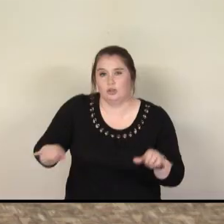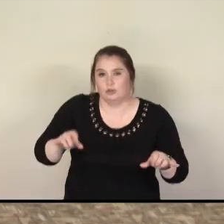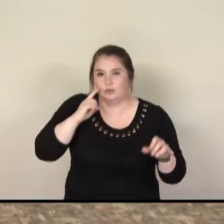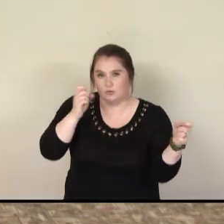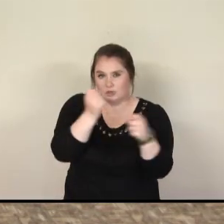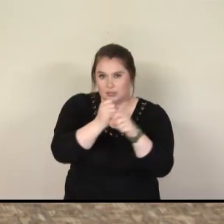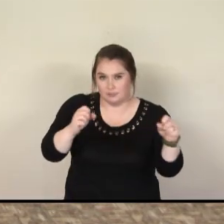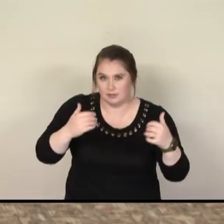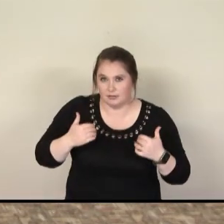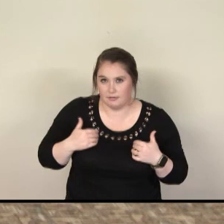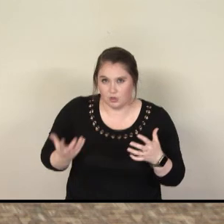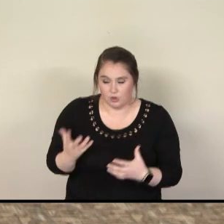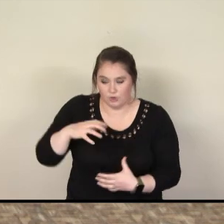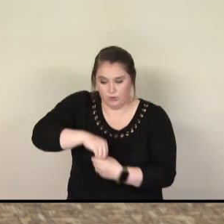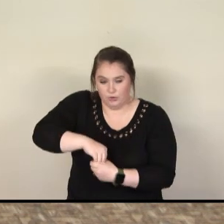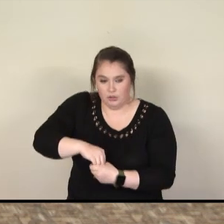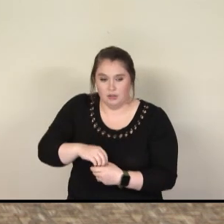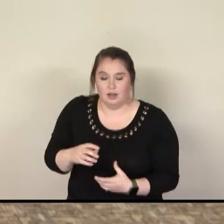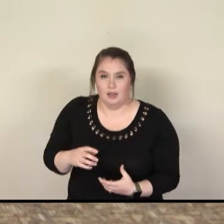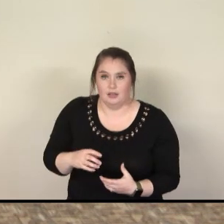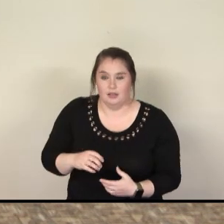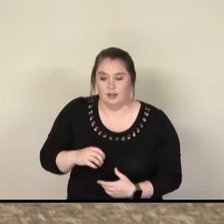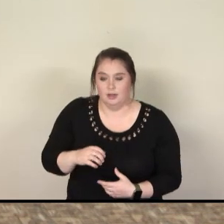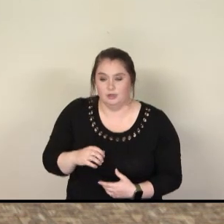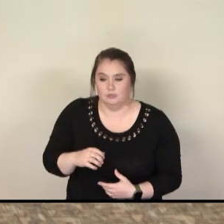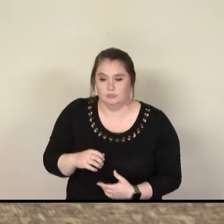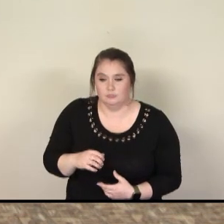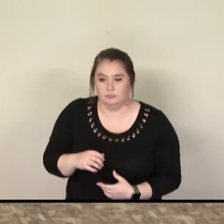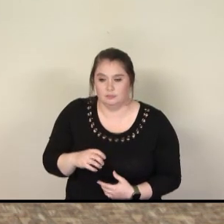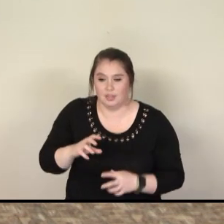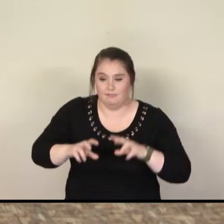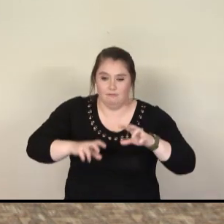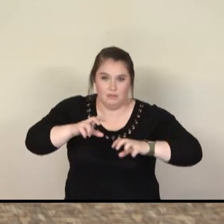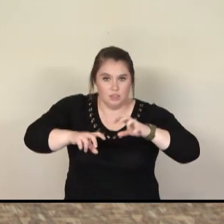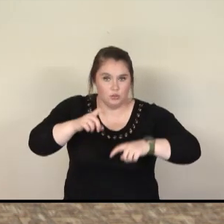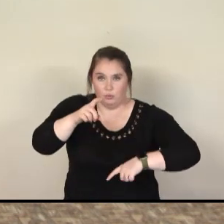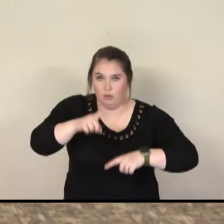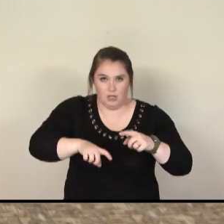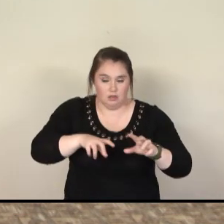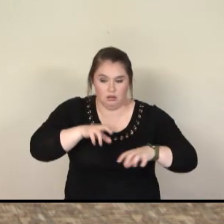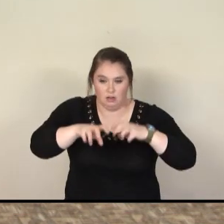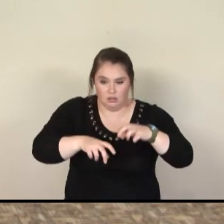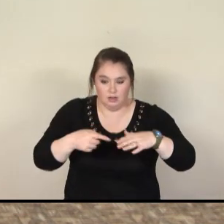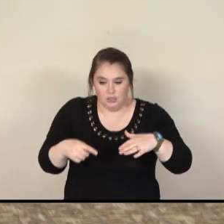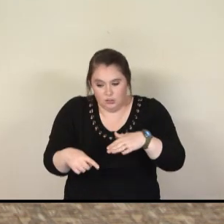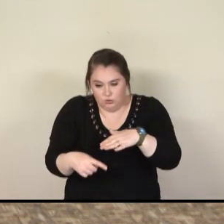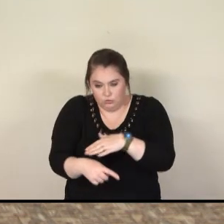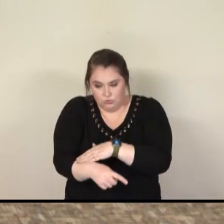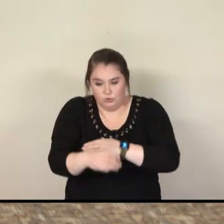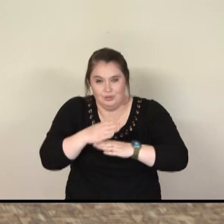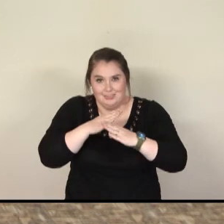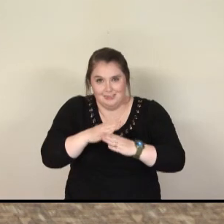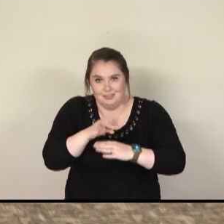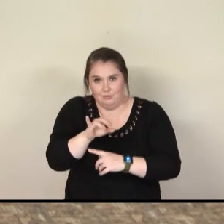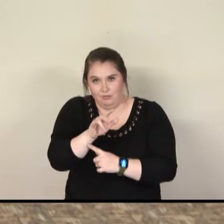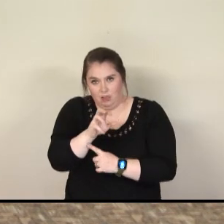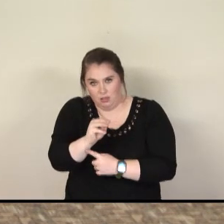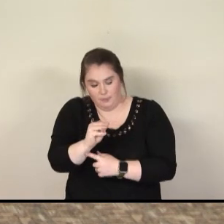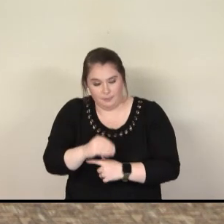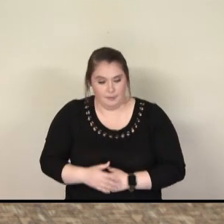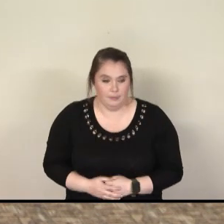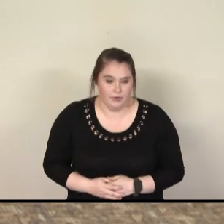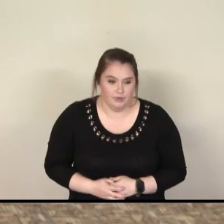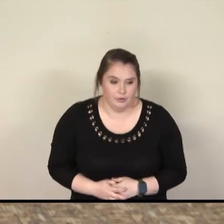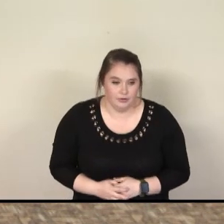include the non-scalable fencing and the intruder-resistant film. And